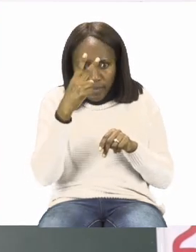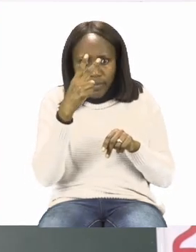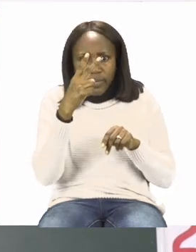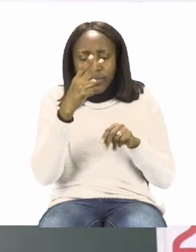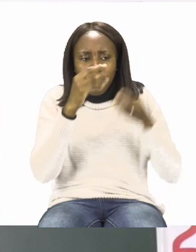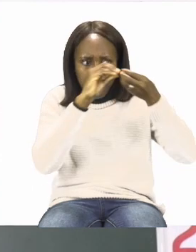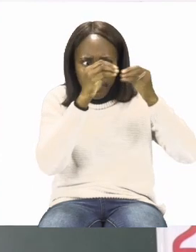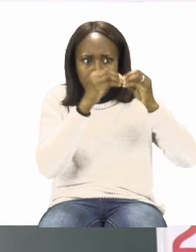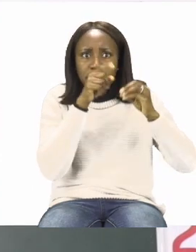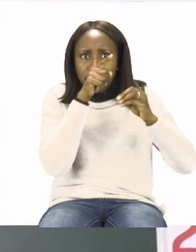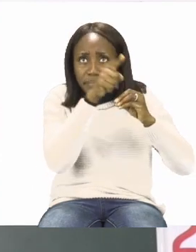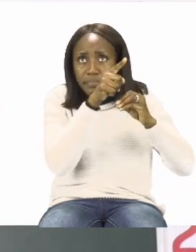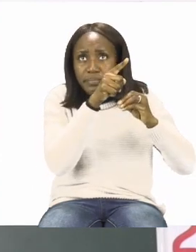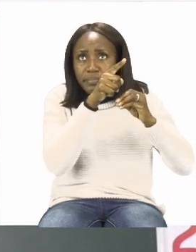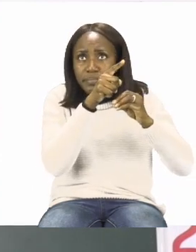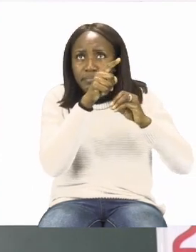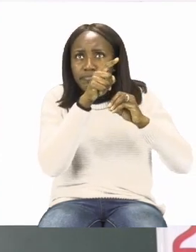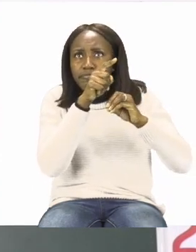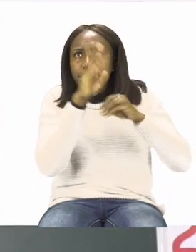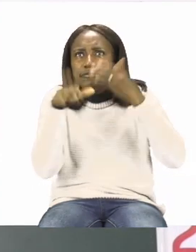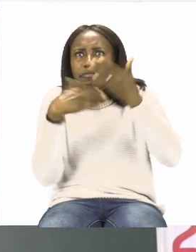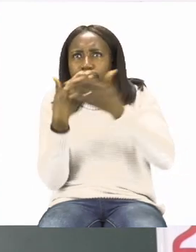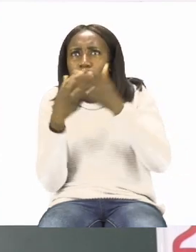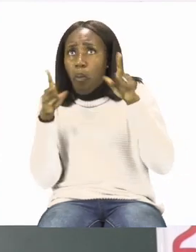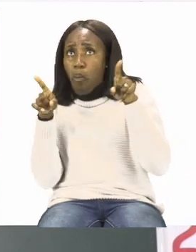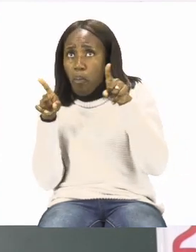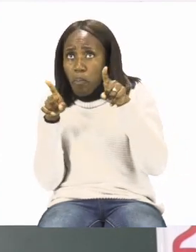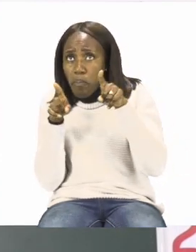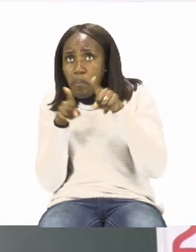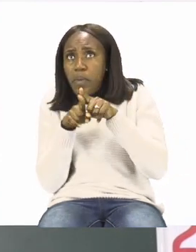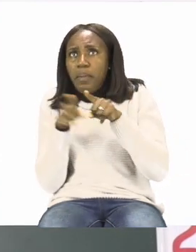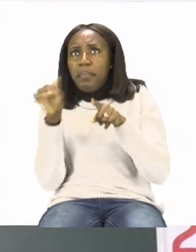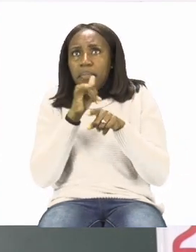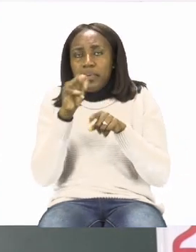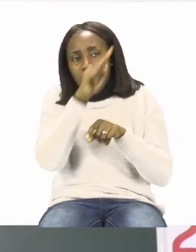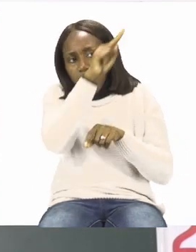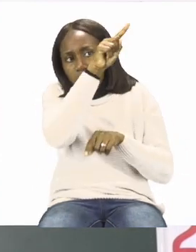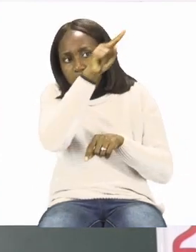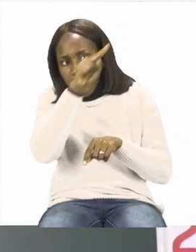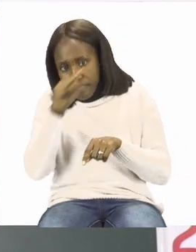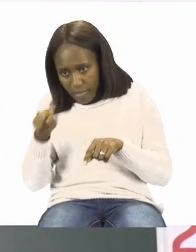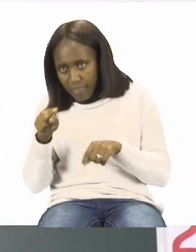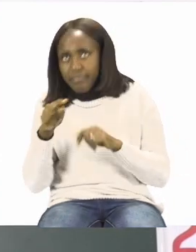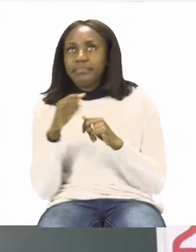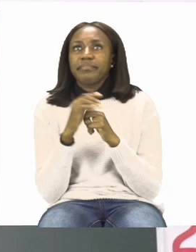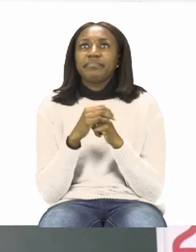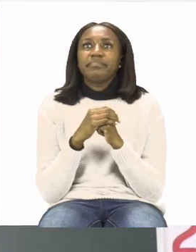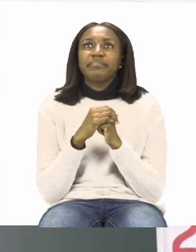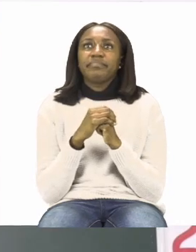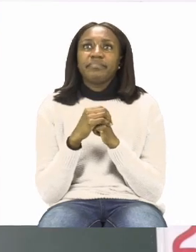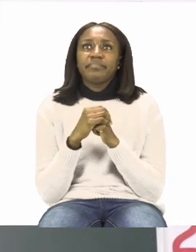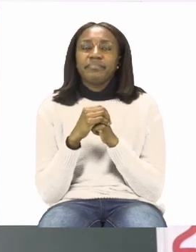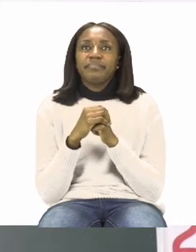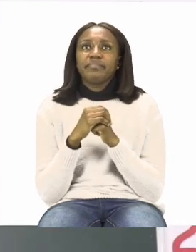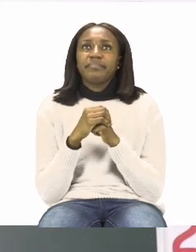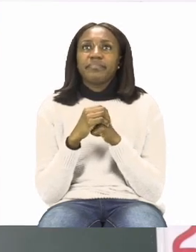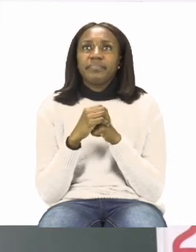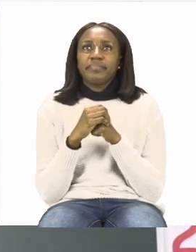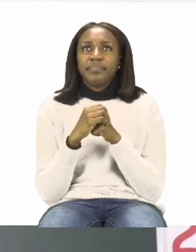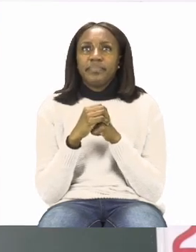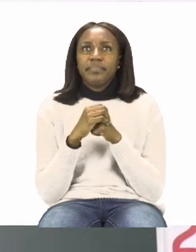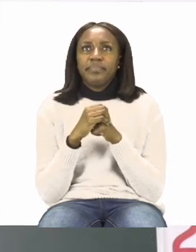your pencils and draw a line from the picture to the matching number.